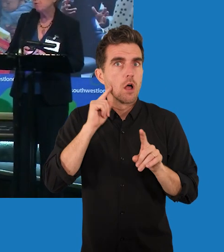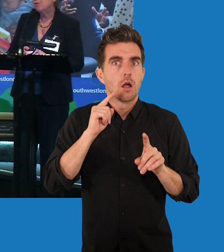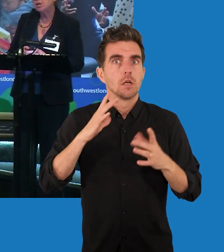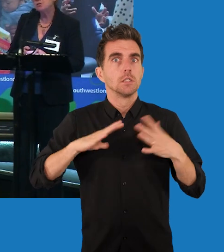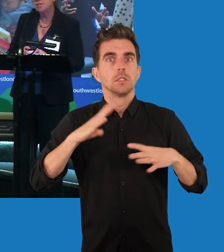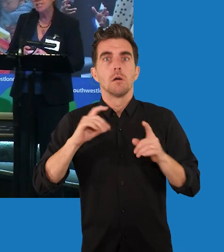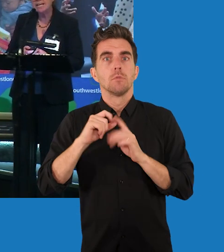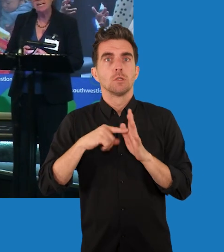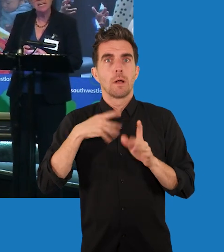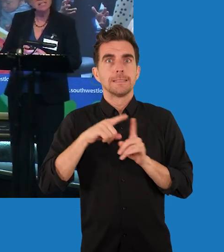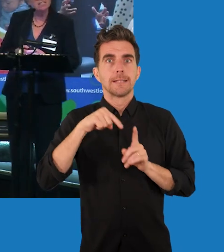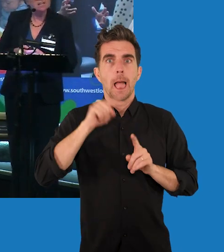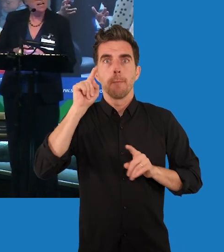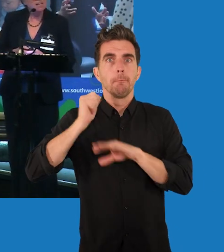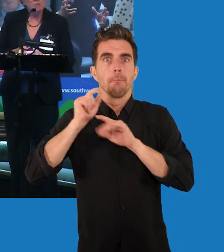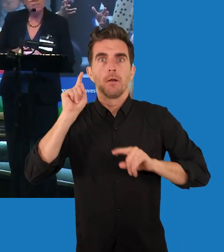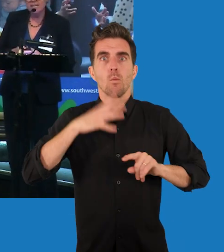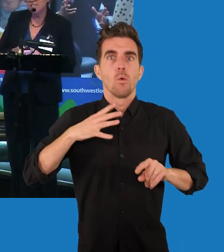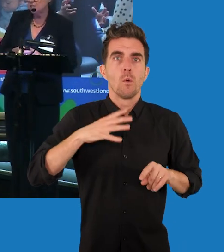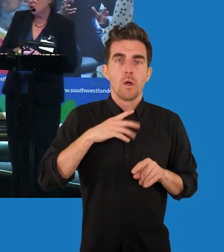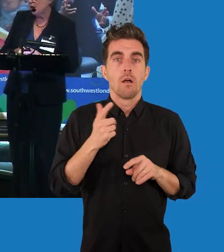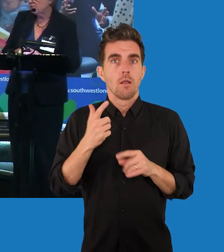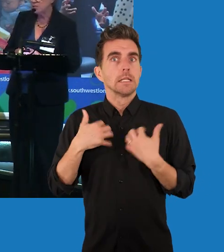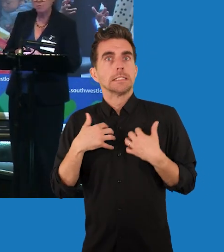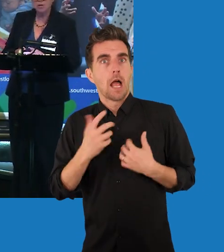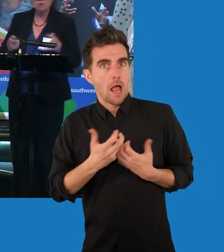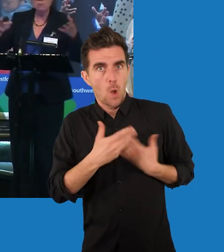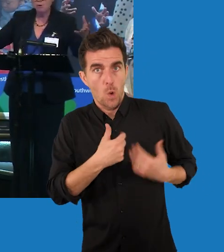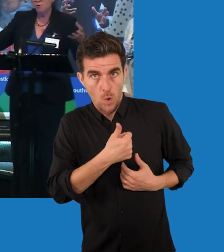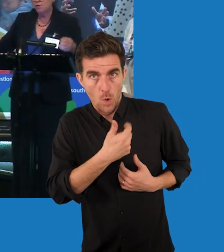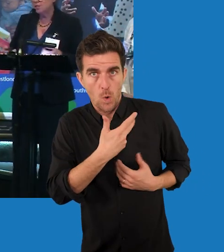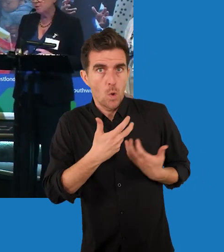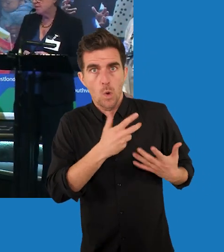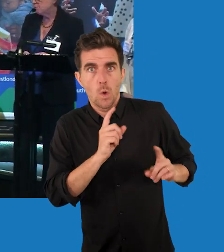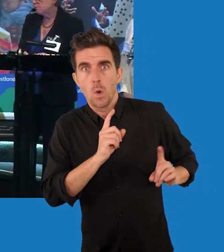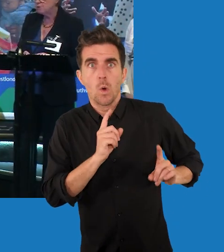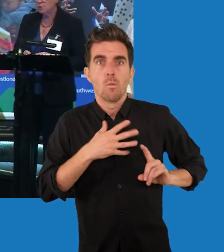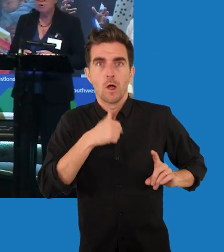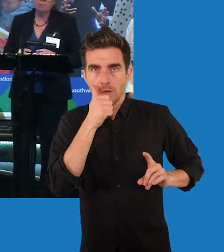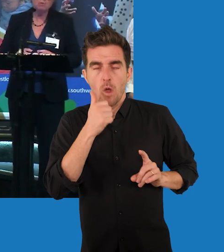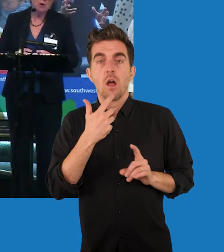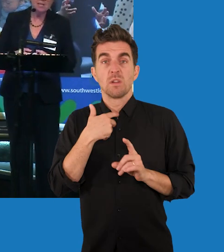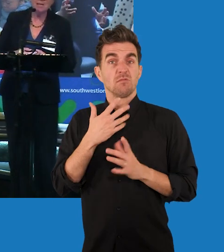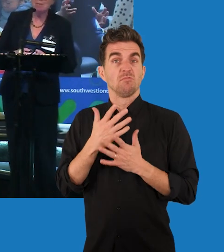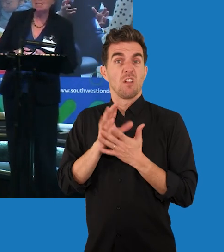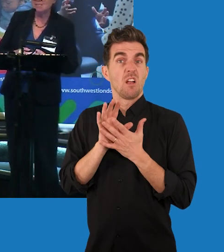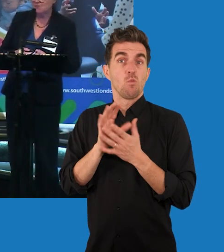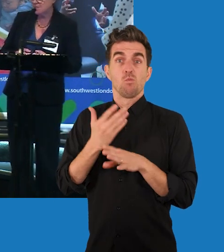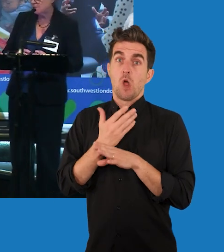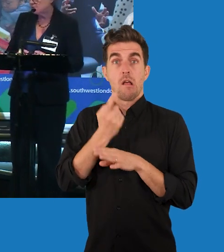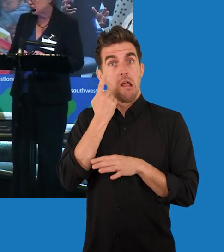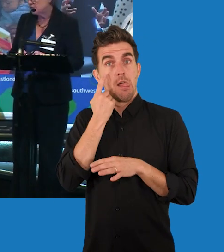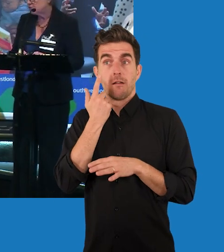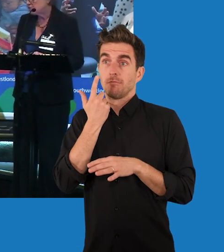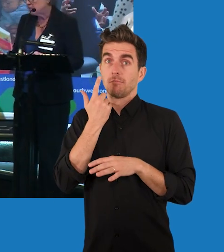up around the country exactly like this, and they're always keen to know how things have been going for people who are a little bit down the road. So we've been working as ambassadors for